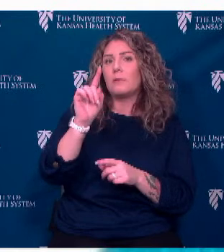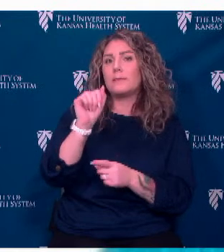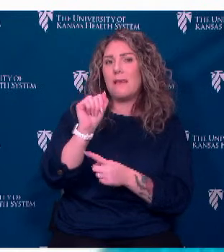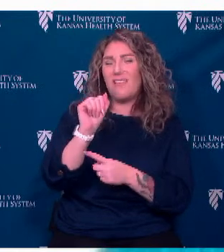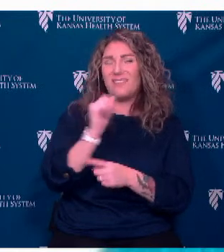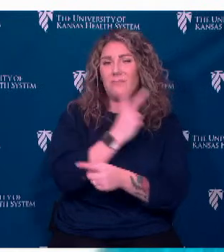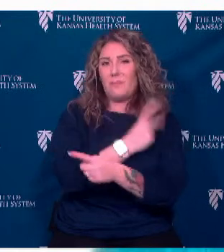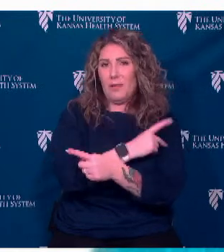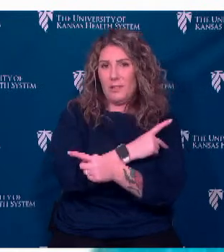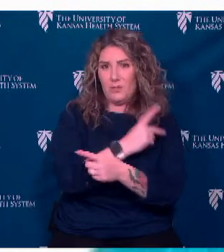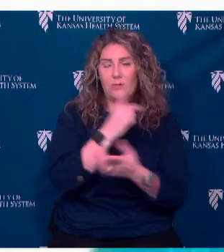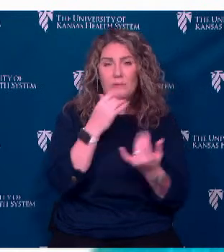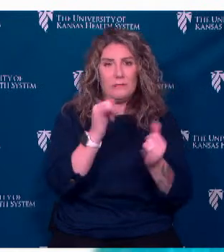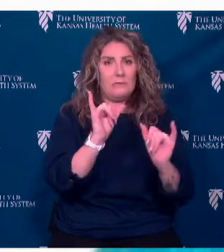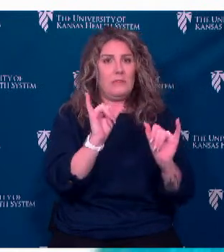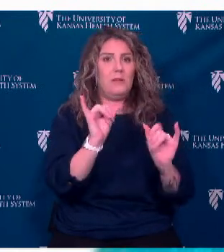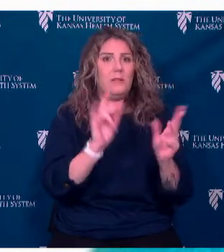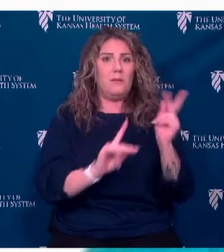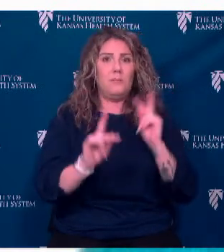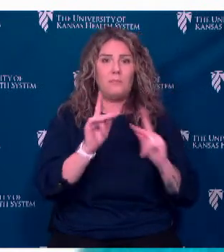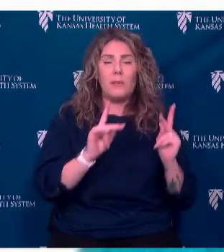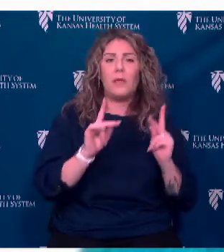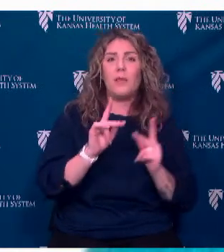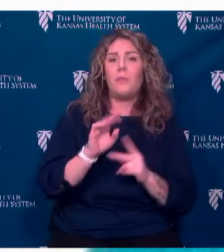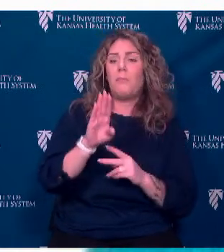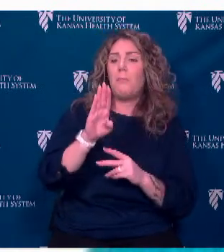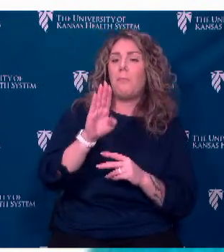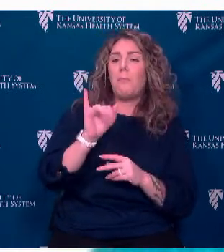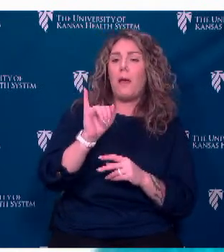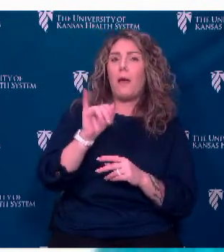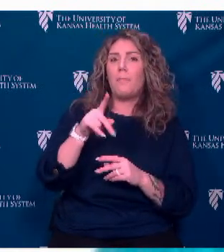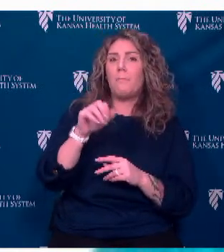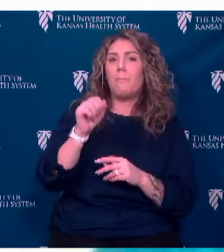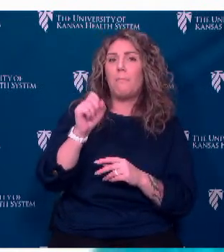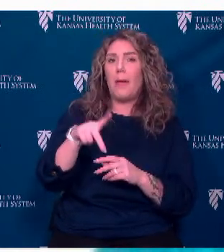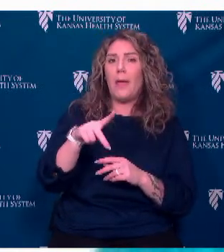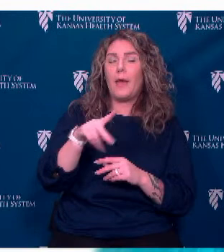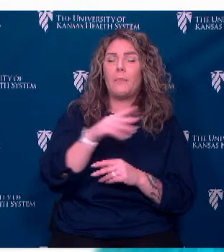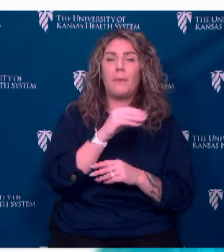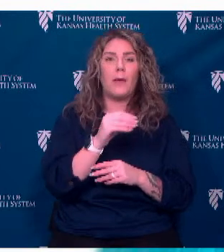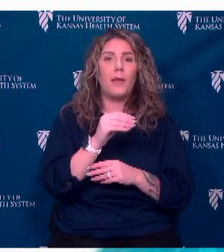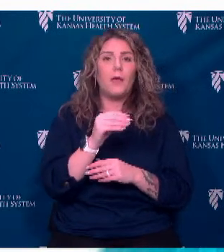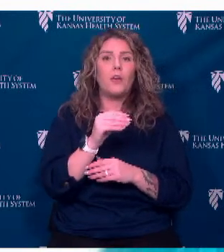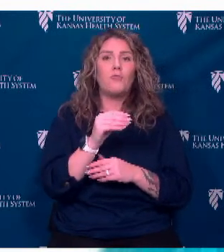patients. So we have those folks on BiPAP and heated high flow. 3 are on the ventilator.